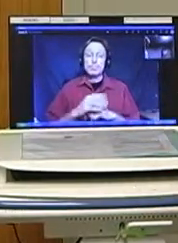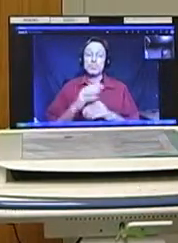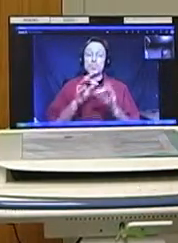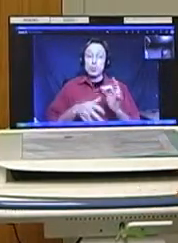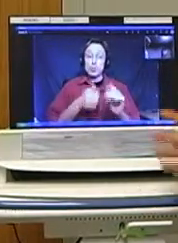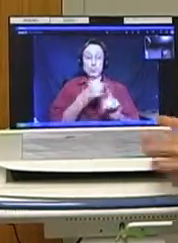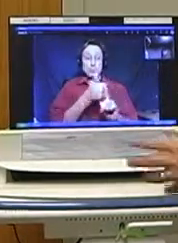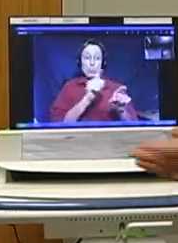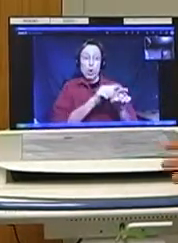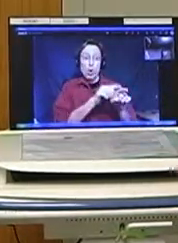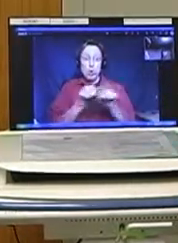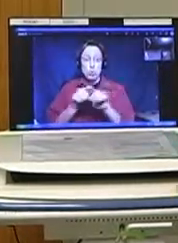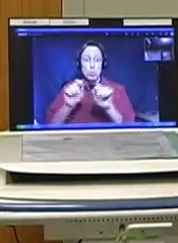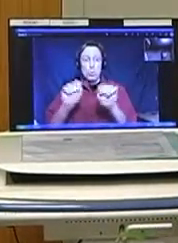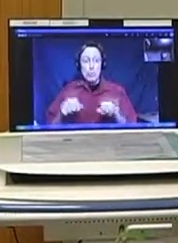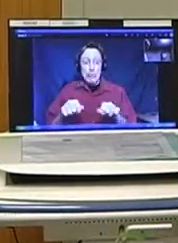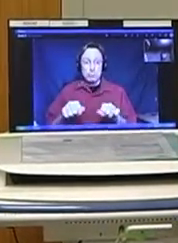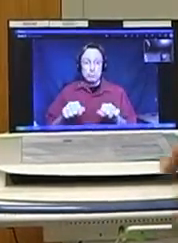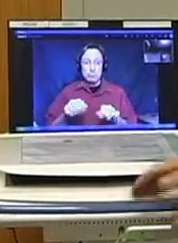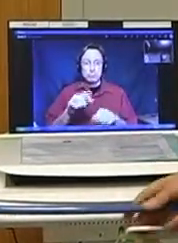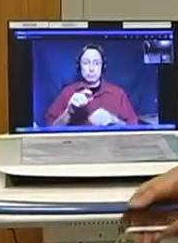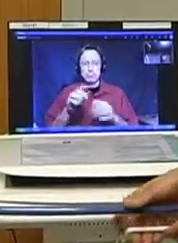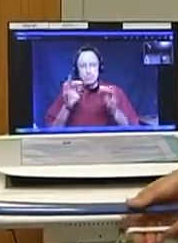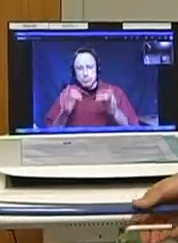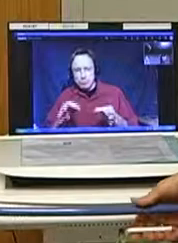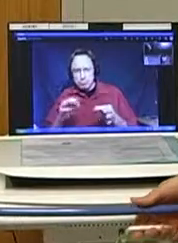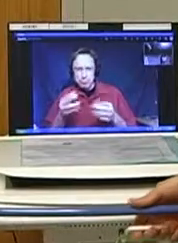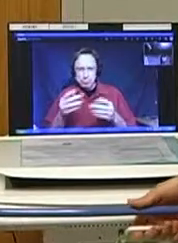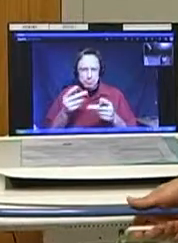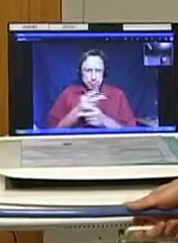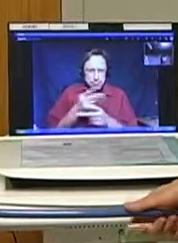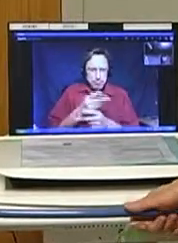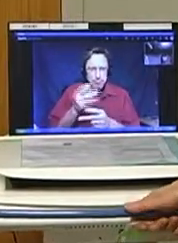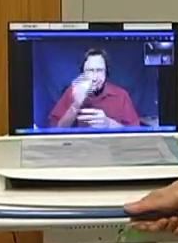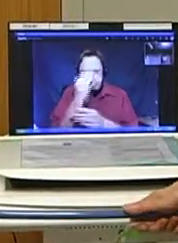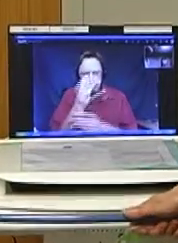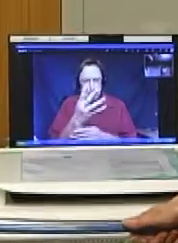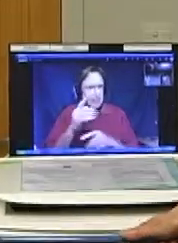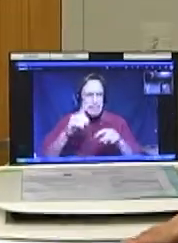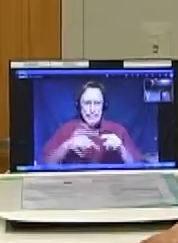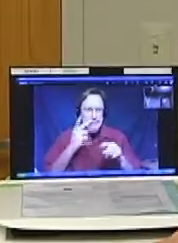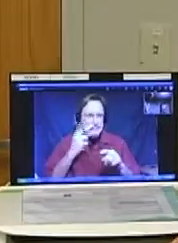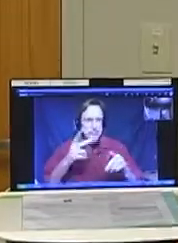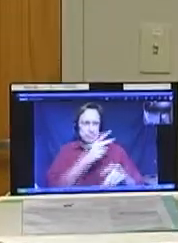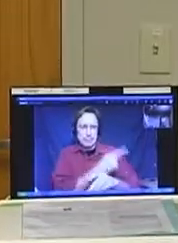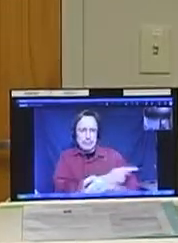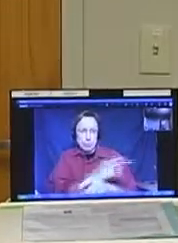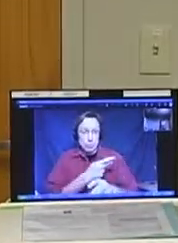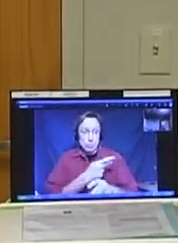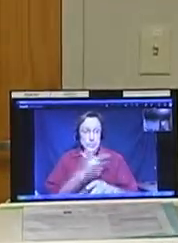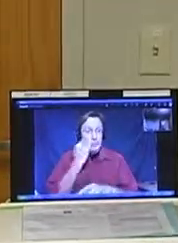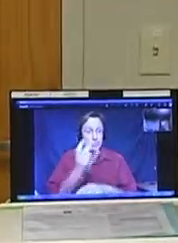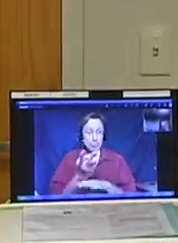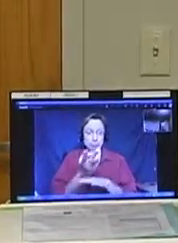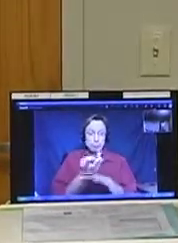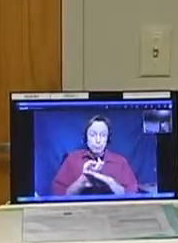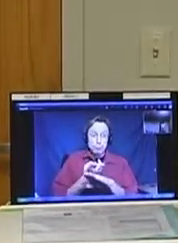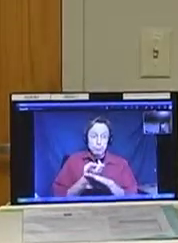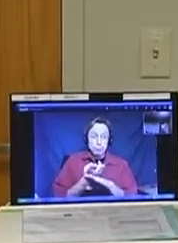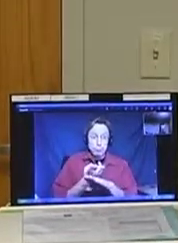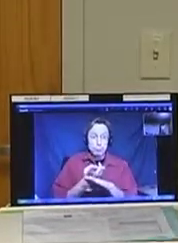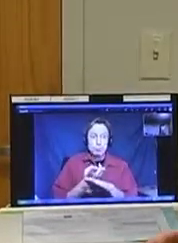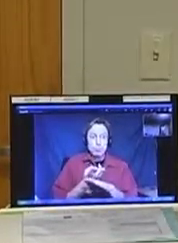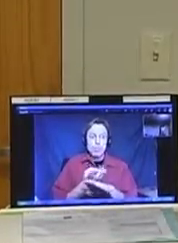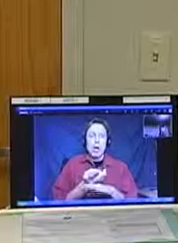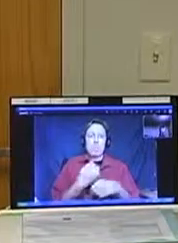also give you some input as to whether or not he can see the patient. Again, if the patient is in bed, I'm going to lower this for the patient to see the